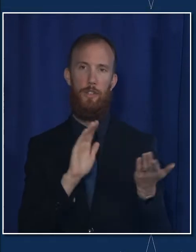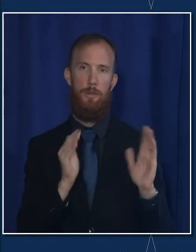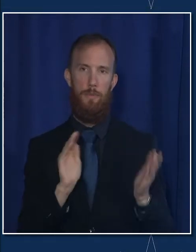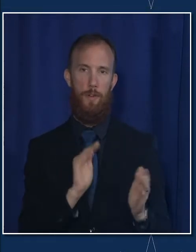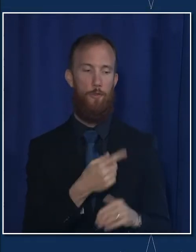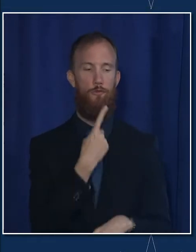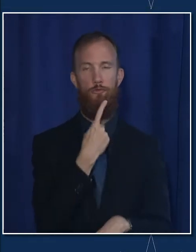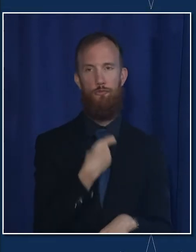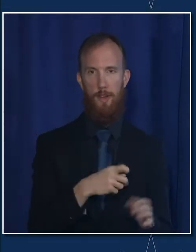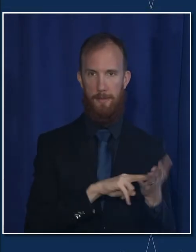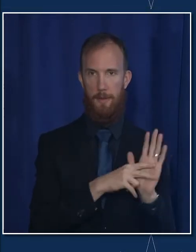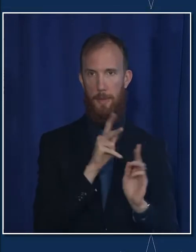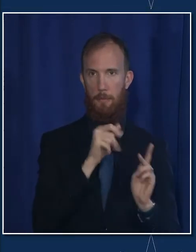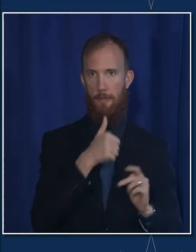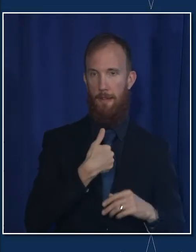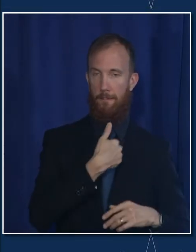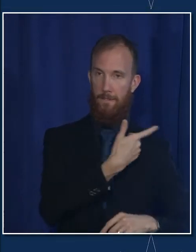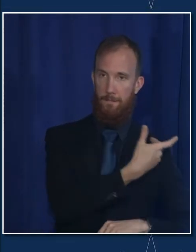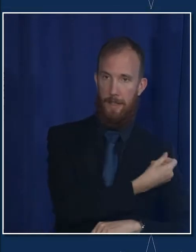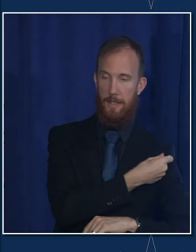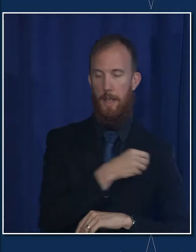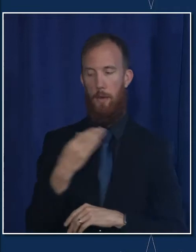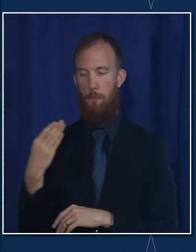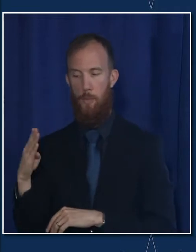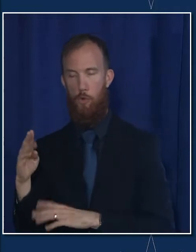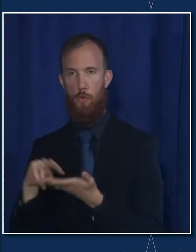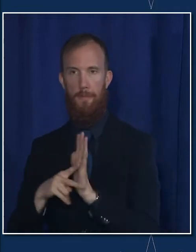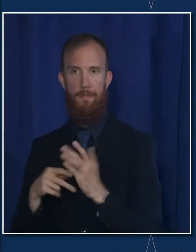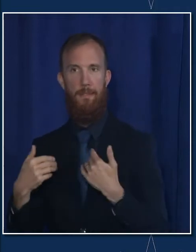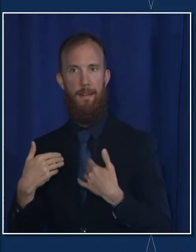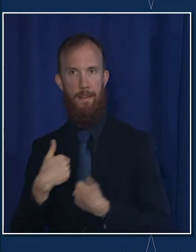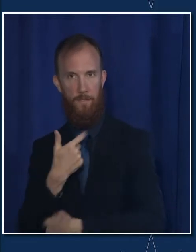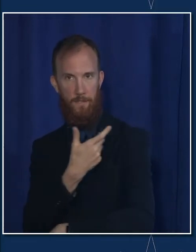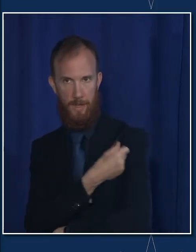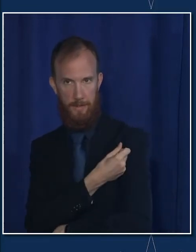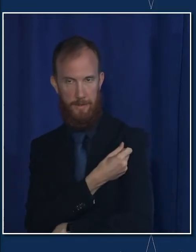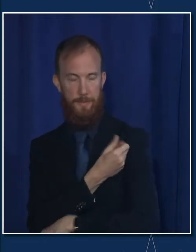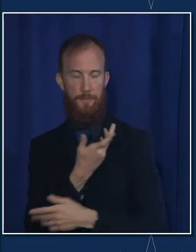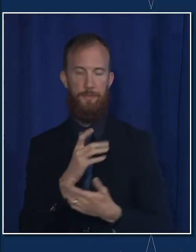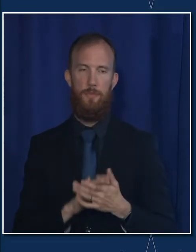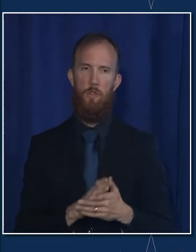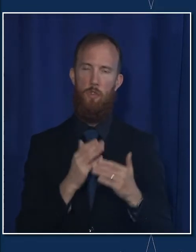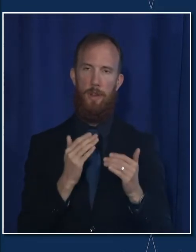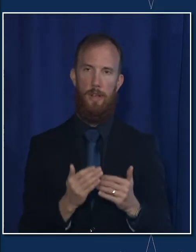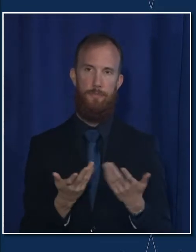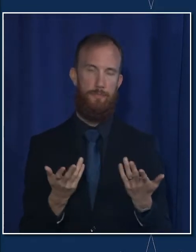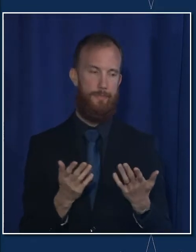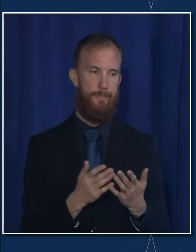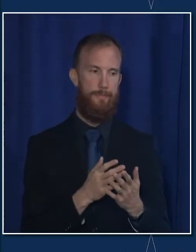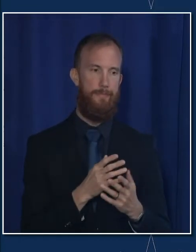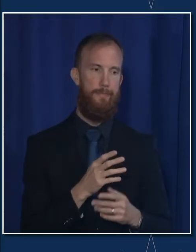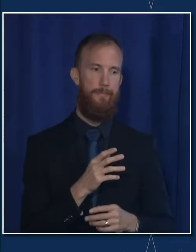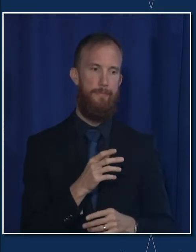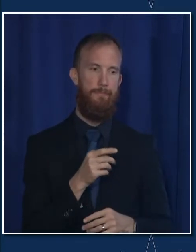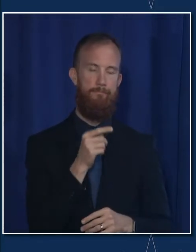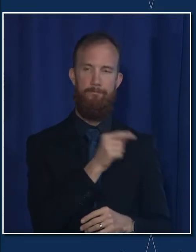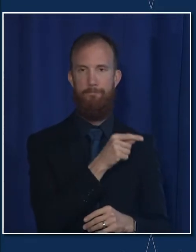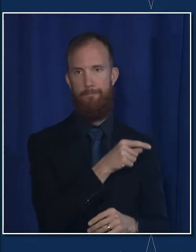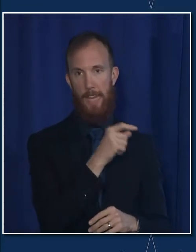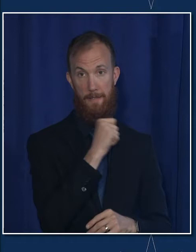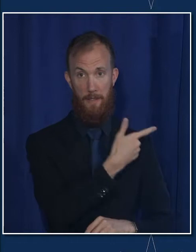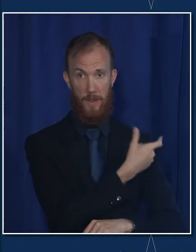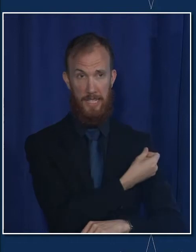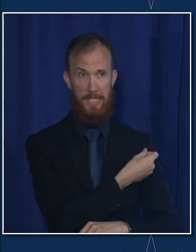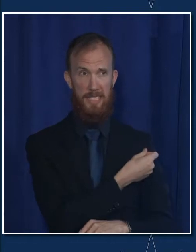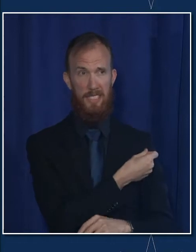unvaccinated Chicago residents versus blue among fully vaccinated Chicago residents, at this time it's about people who are unvaccinated are